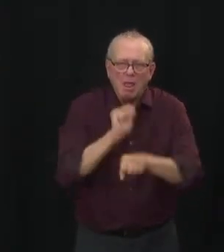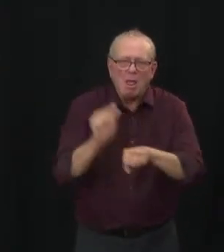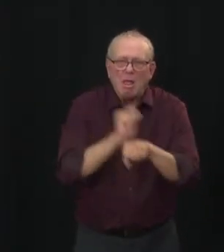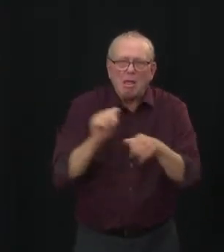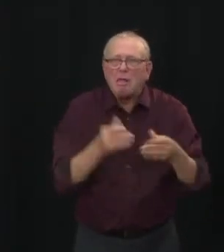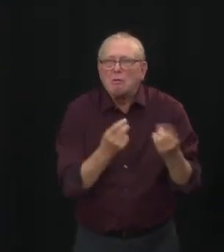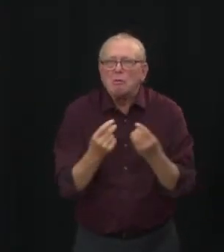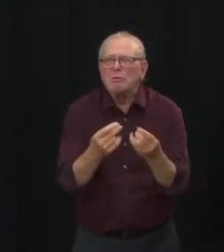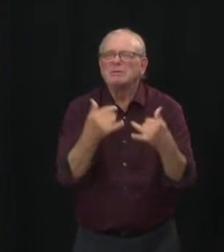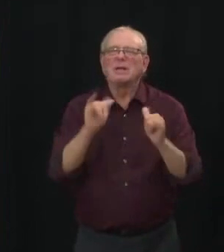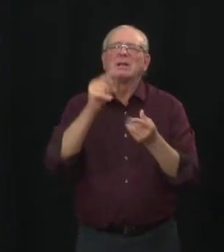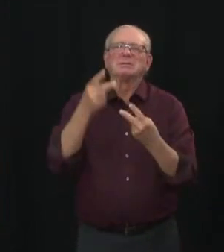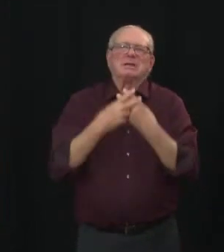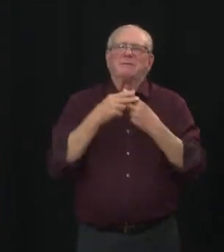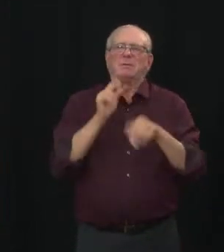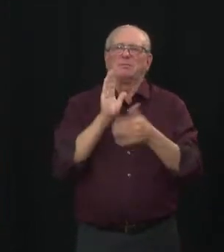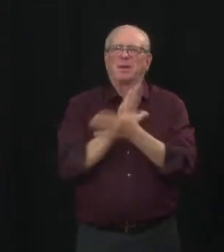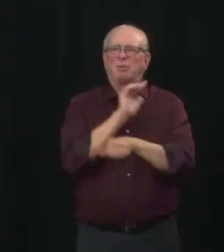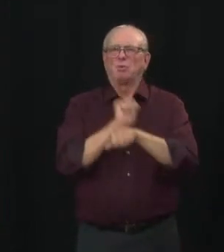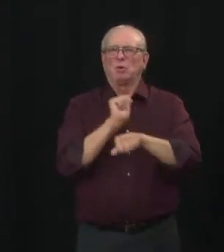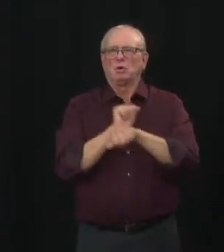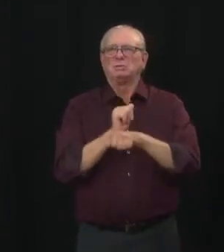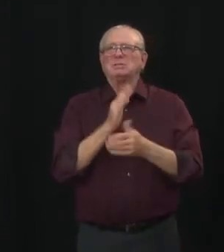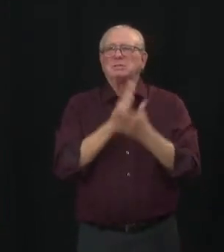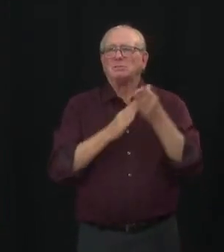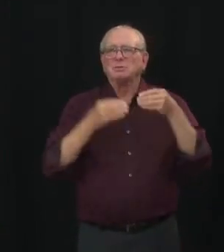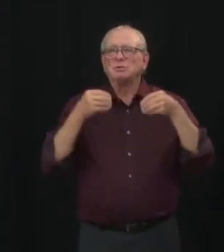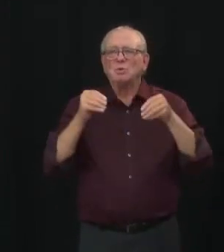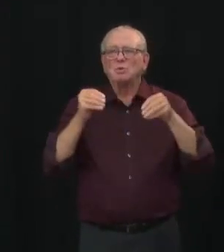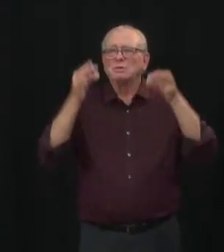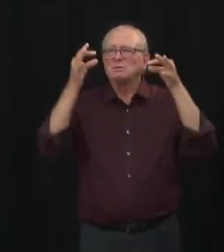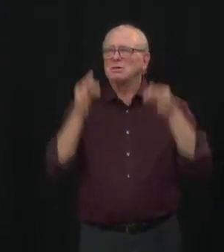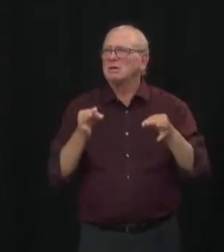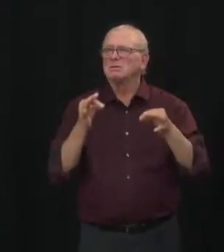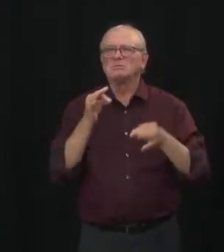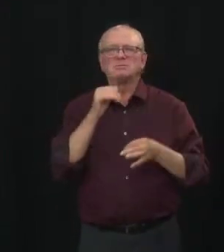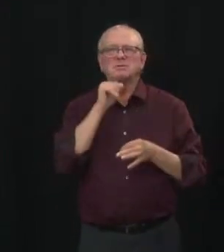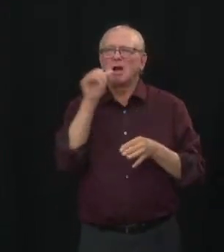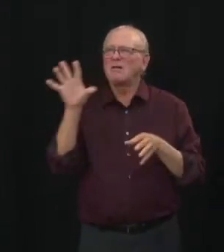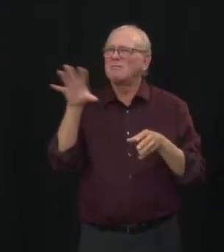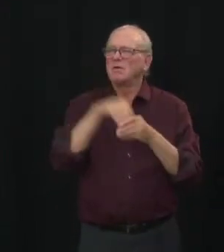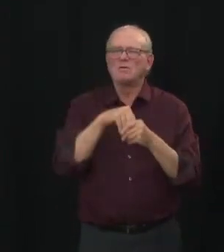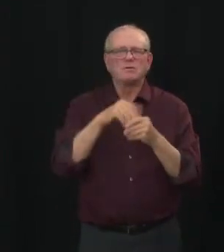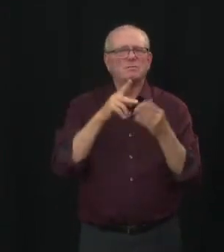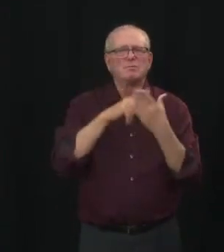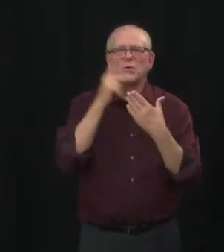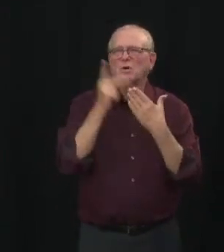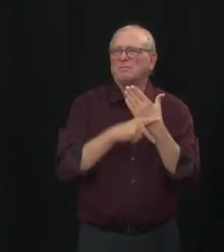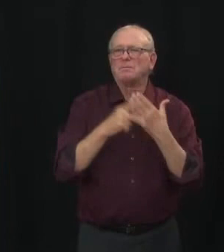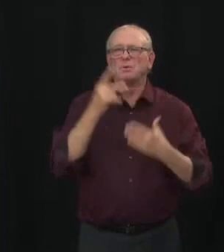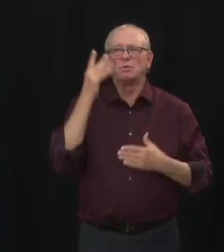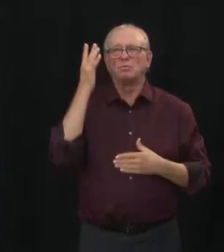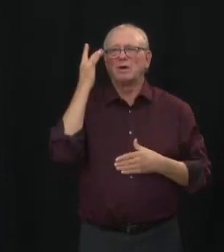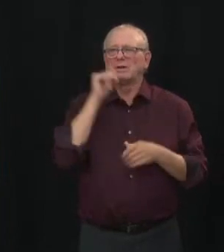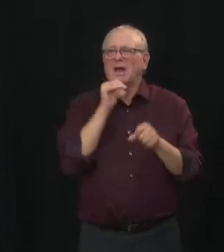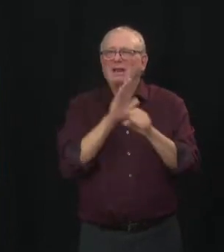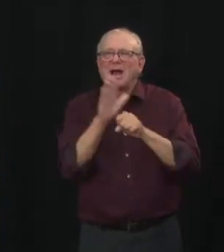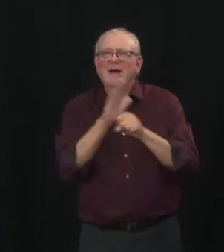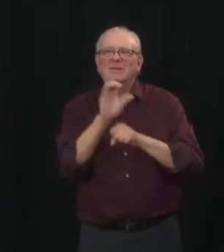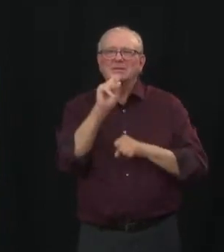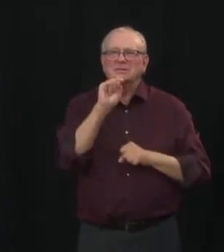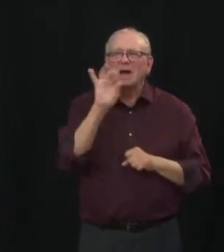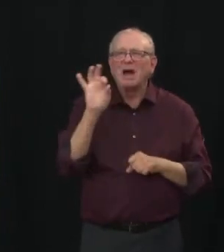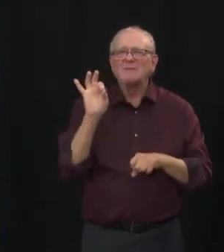pharmacists chose not to participate because of it. The current compensation model and the process we have put in place is